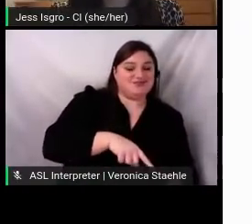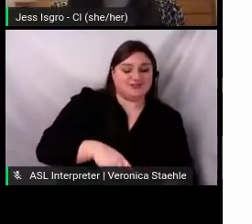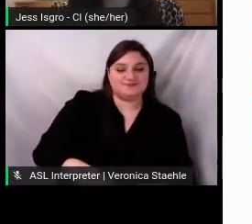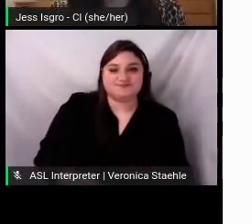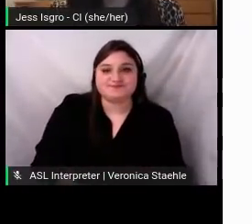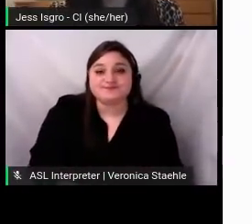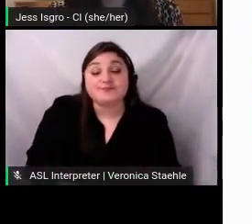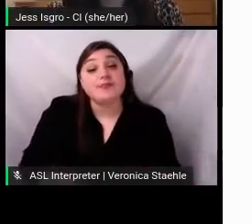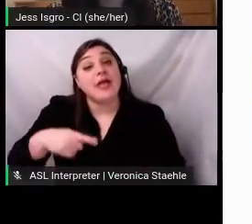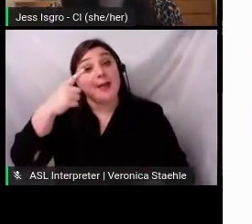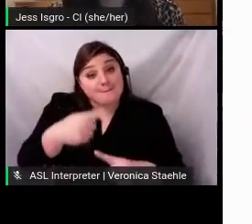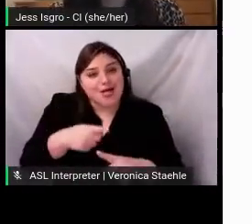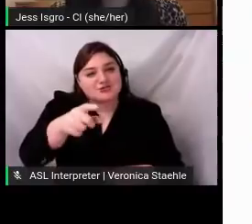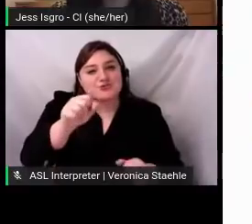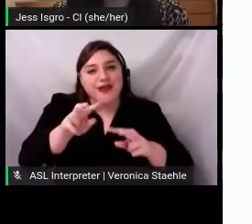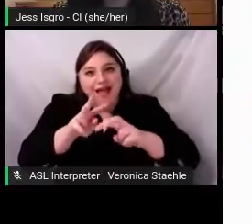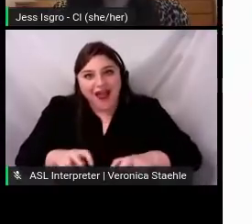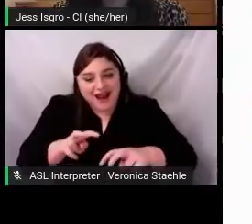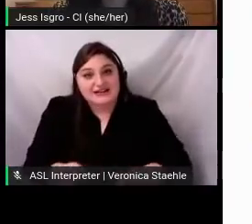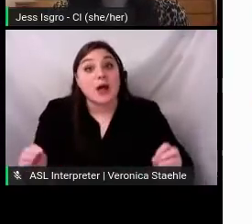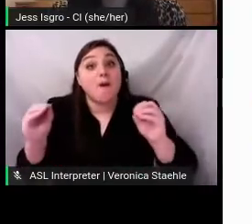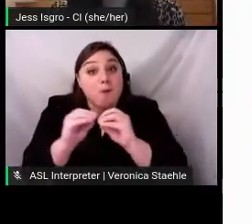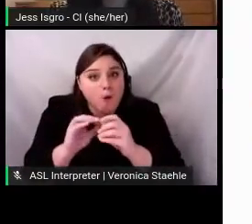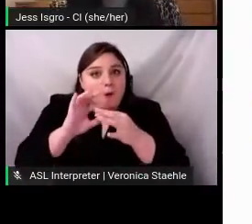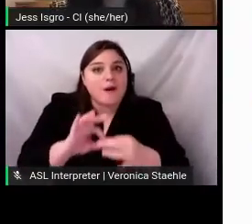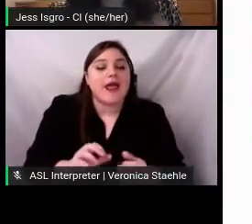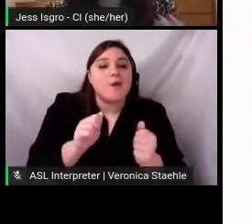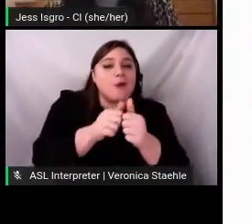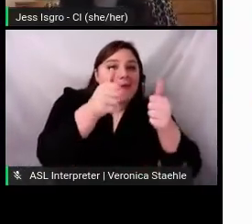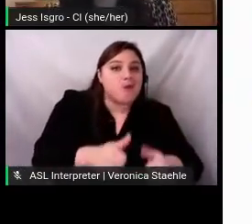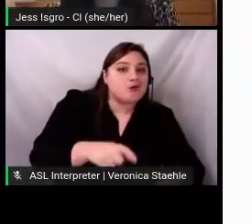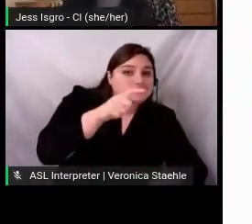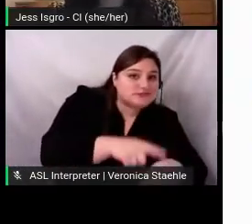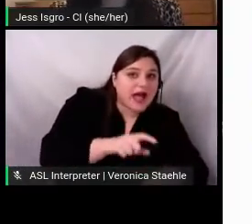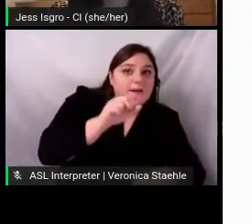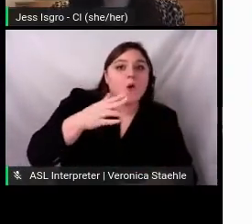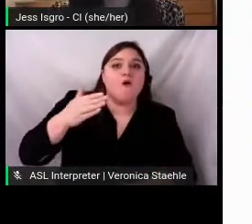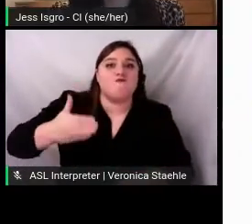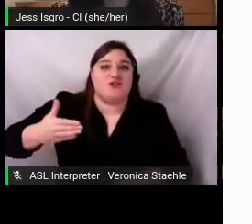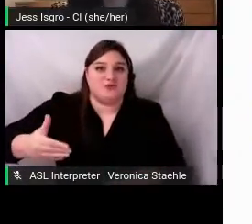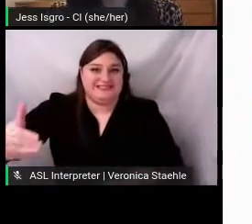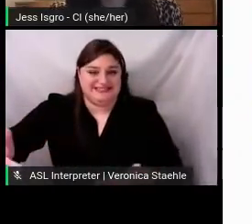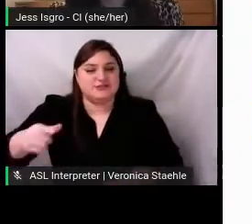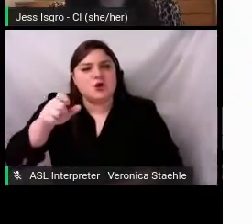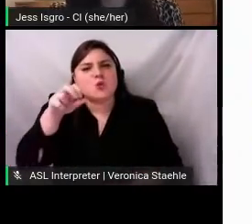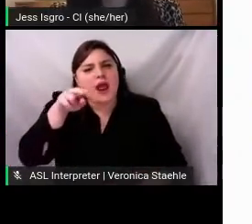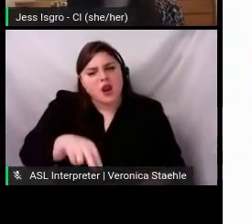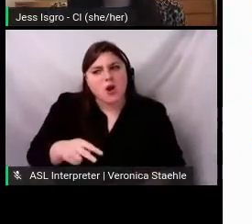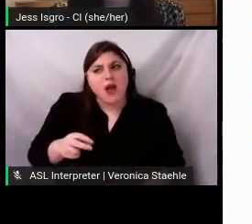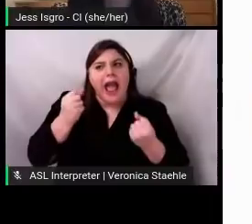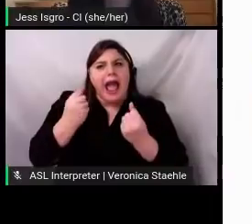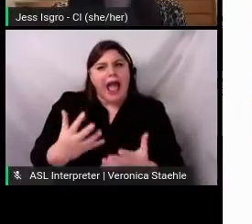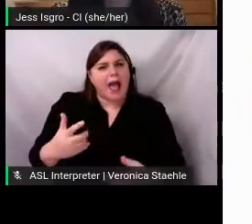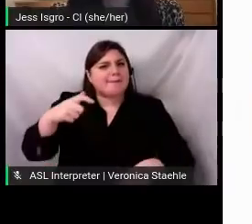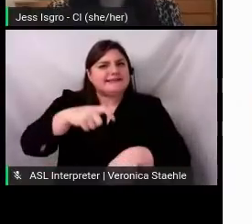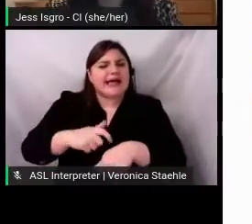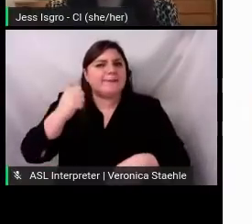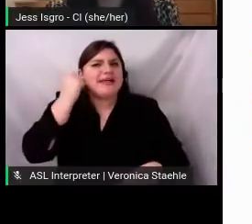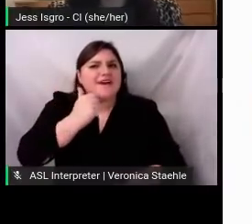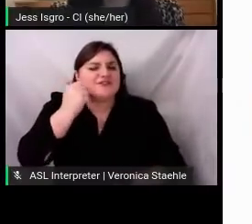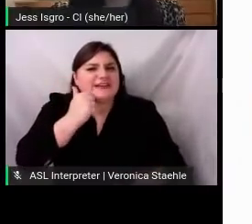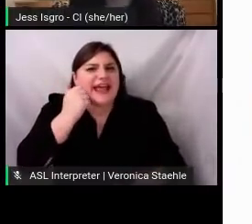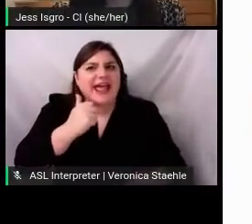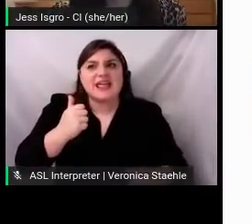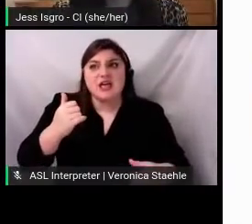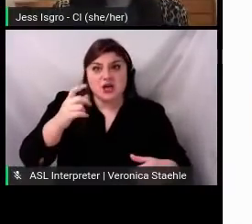and frequency that you can begin to ask as well, such as how many posts per day are driving the strongest results? Do we notice weaker engagement when we post